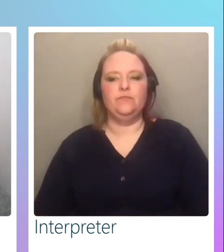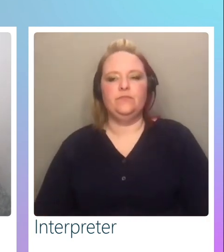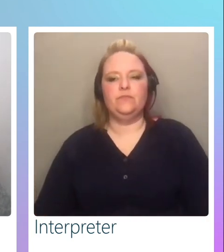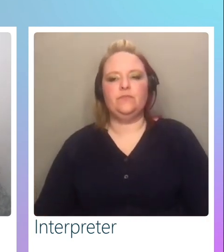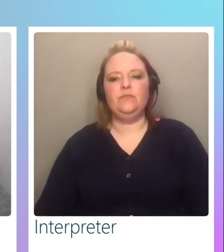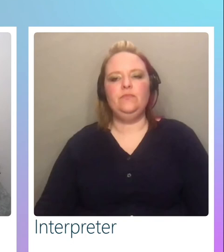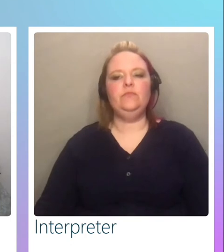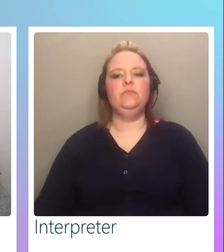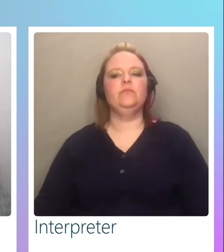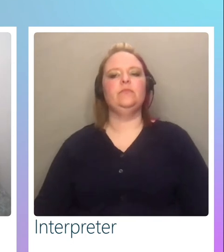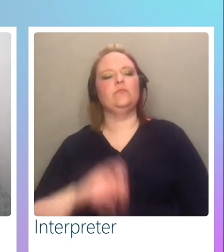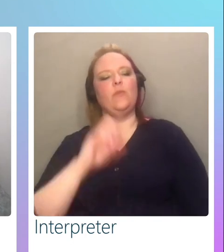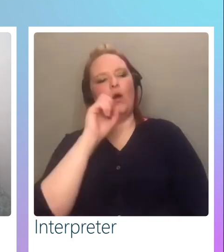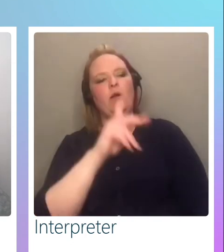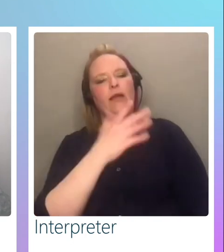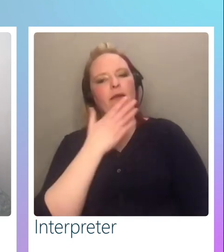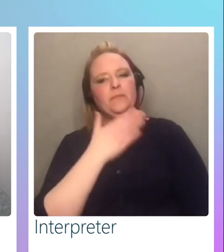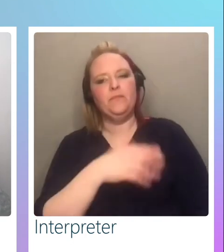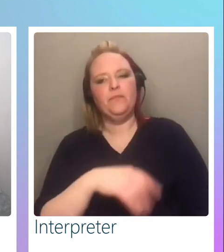Sure.